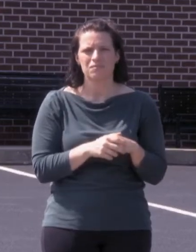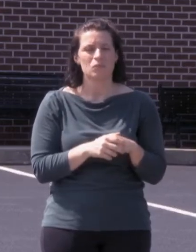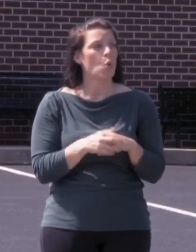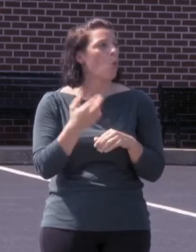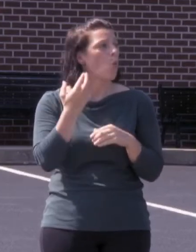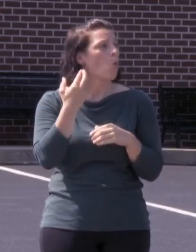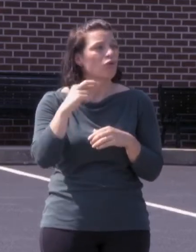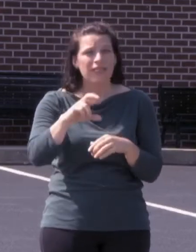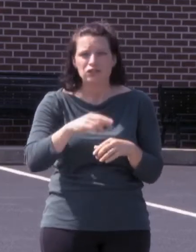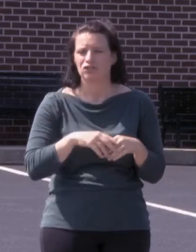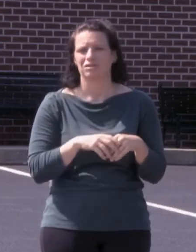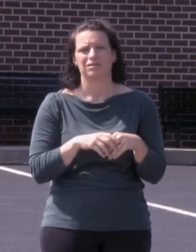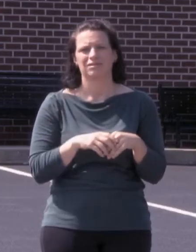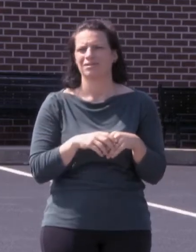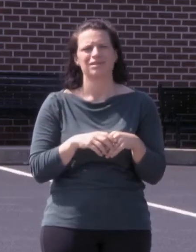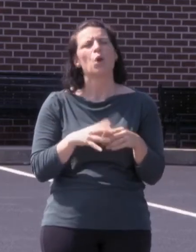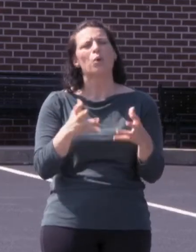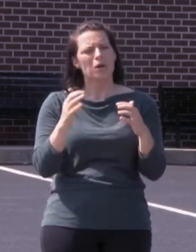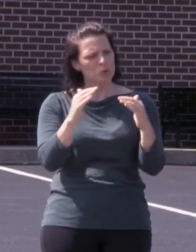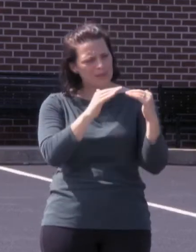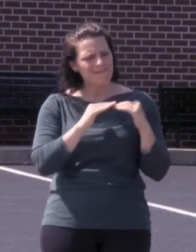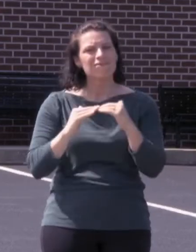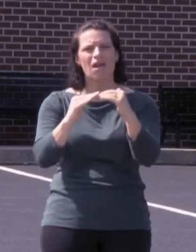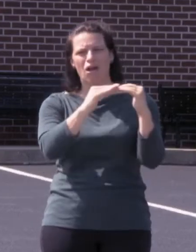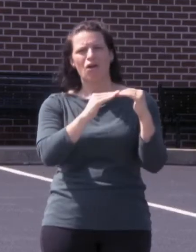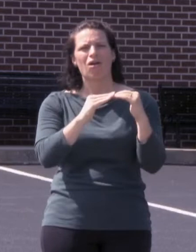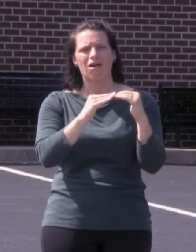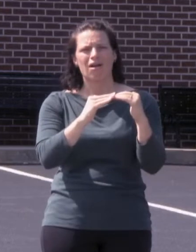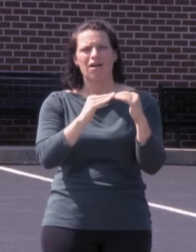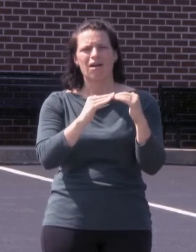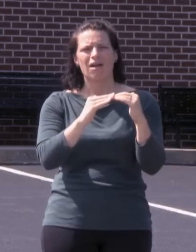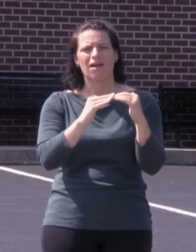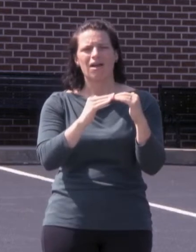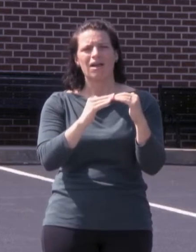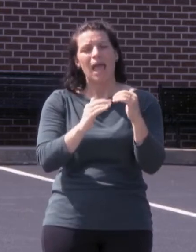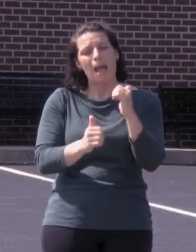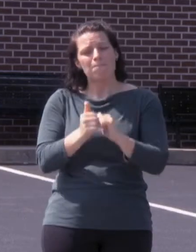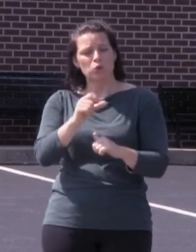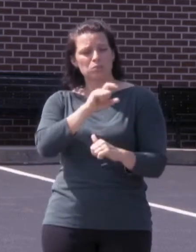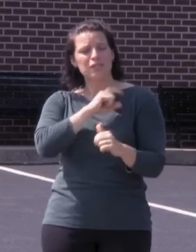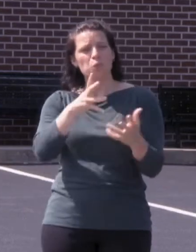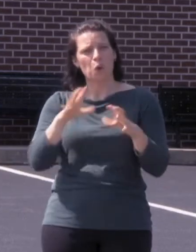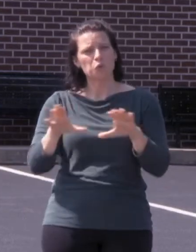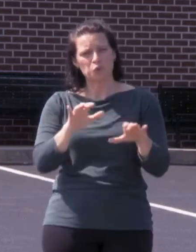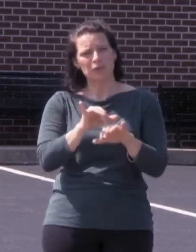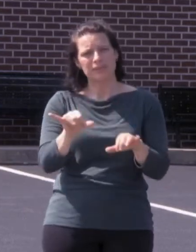religion. We want them to be fair, and most of them want to do the same thing.